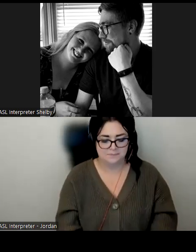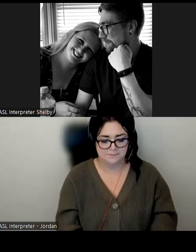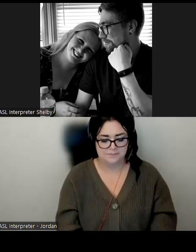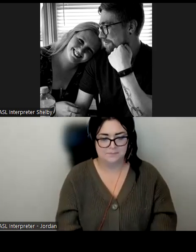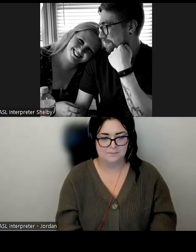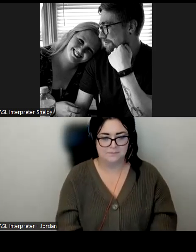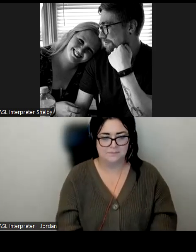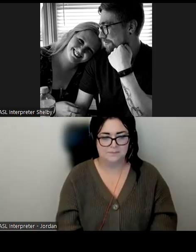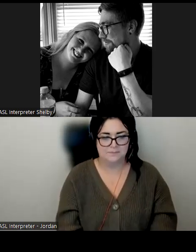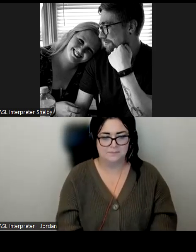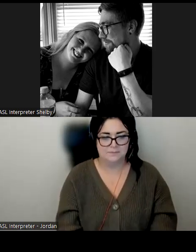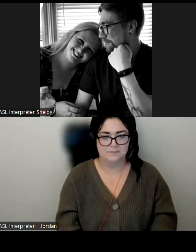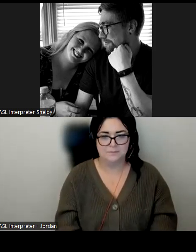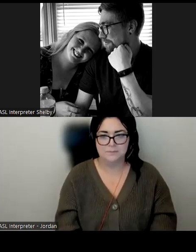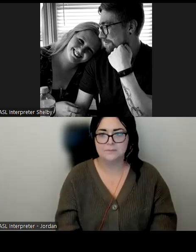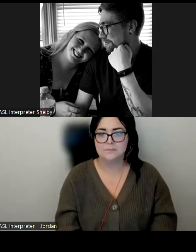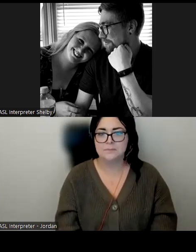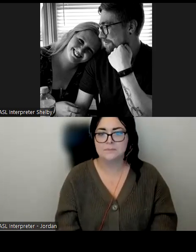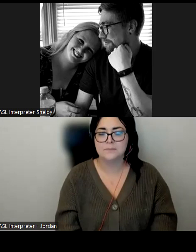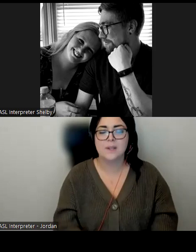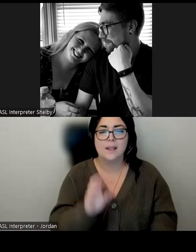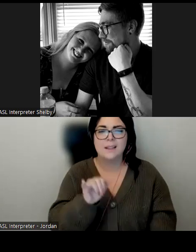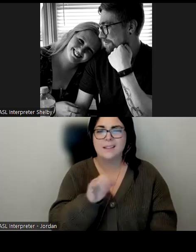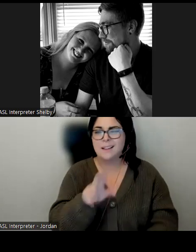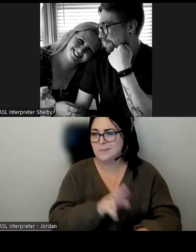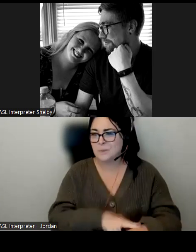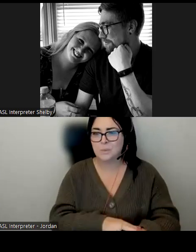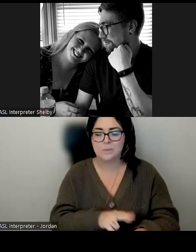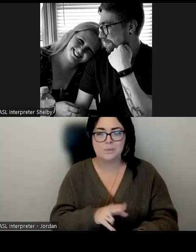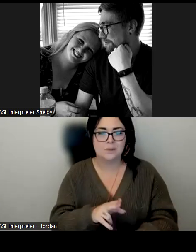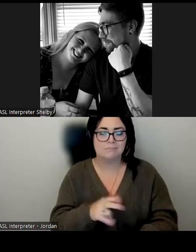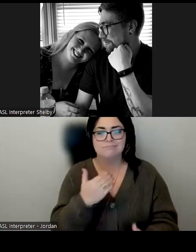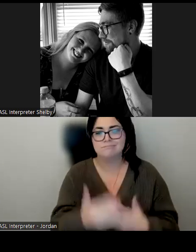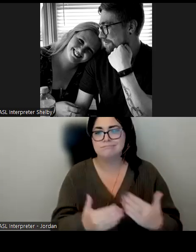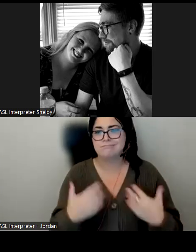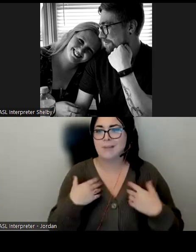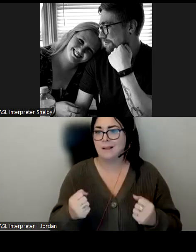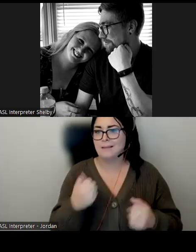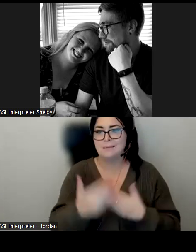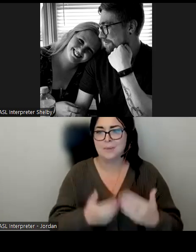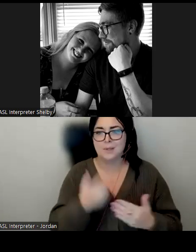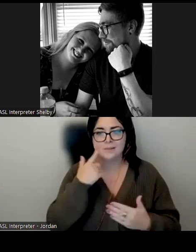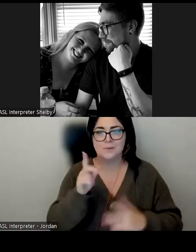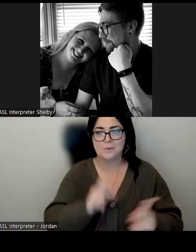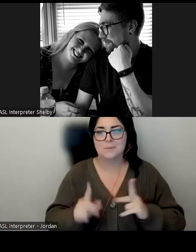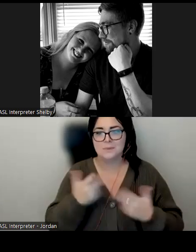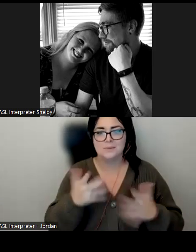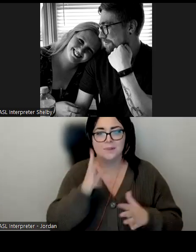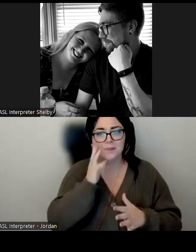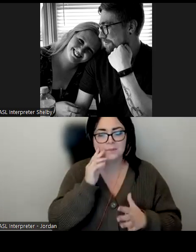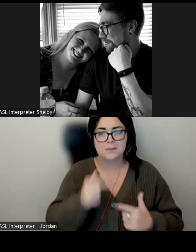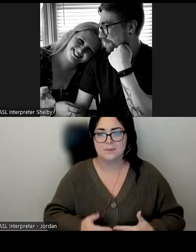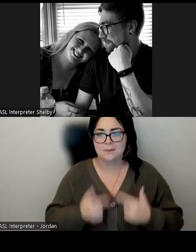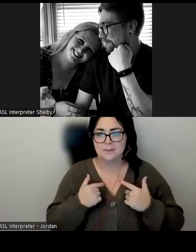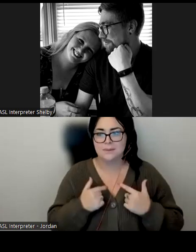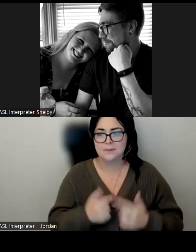us say over and over again is that it's normal, natural, and healthy. And so a lot of